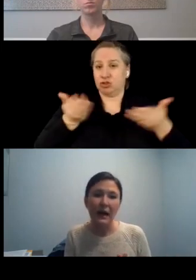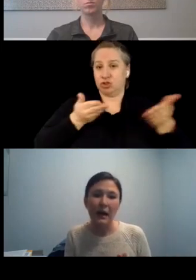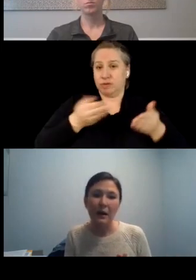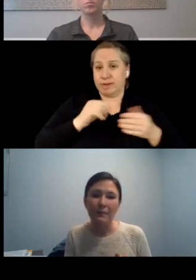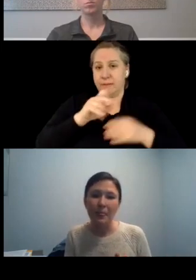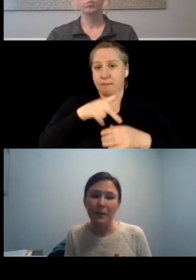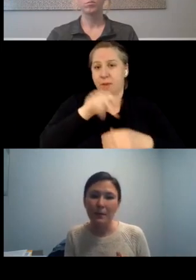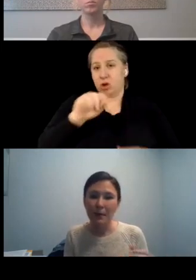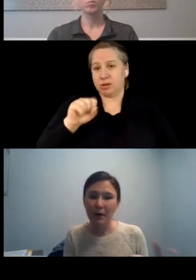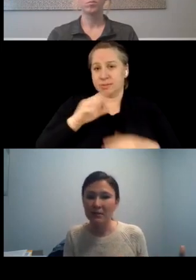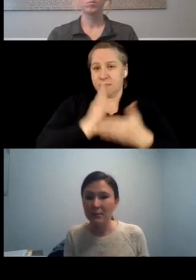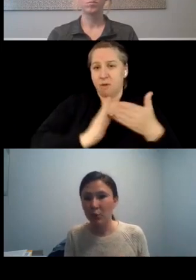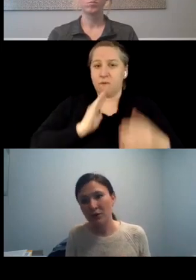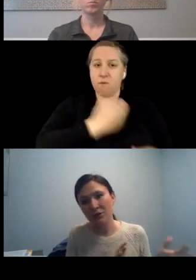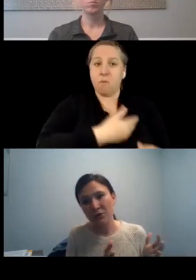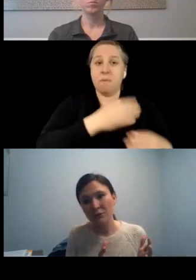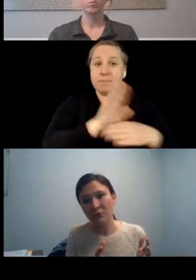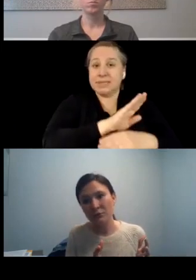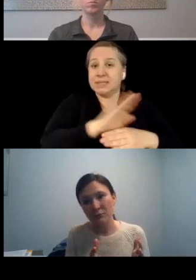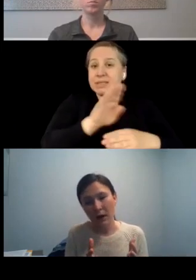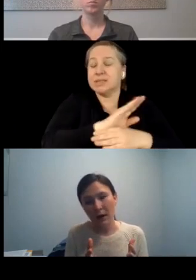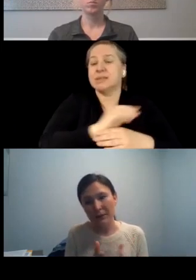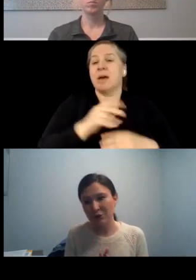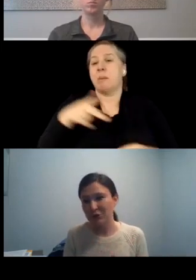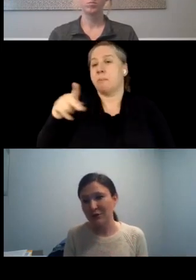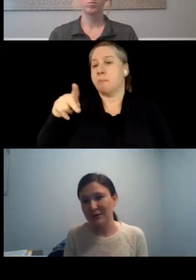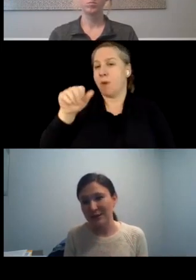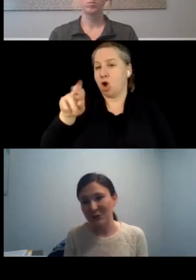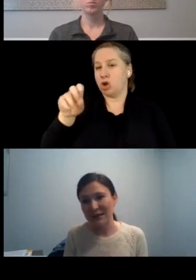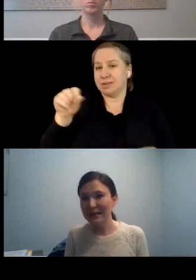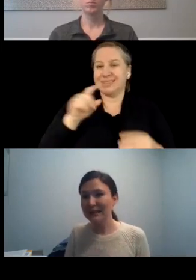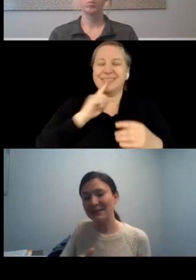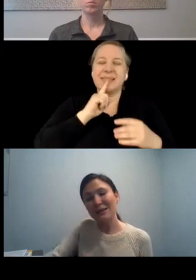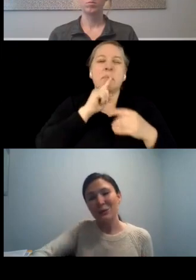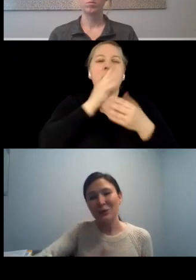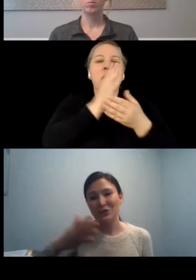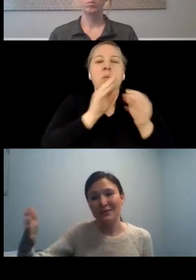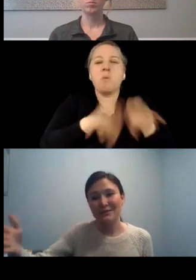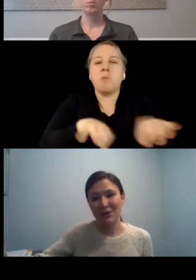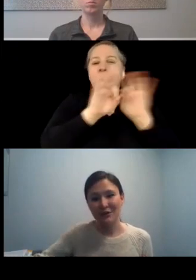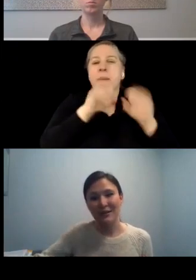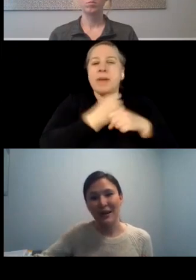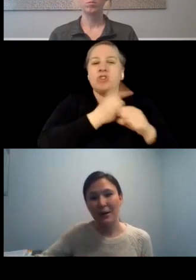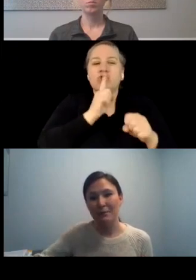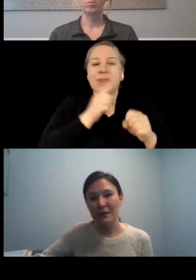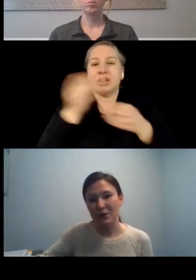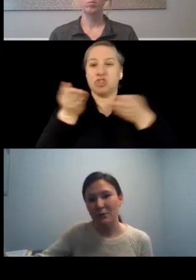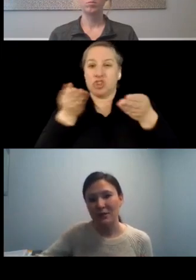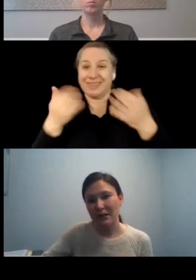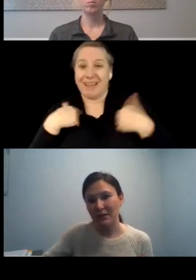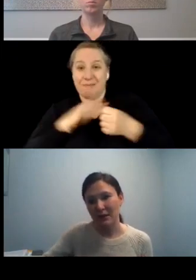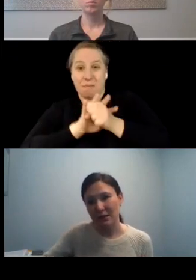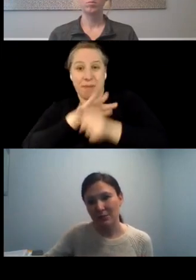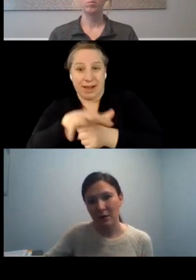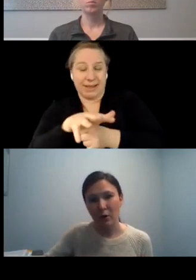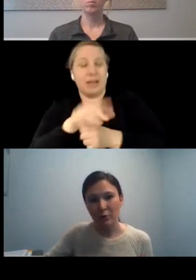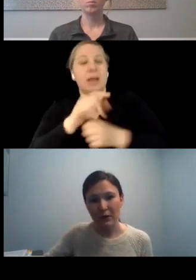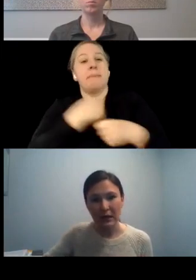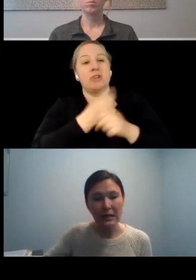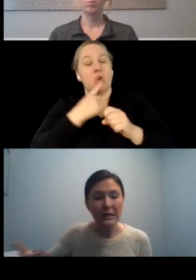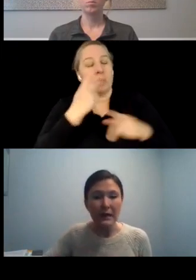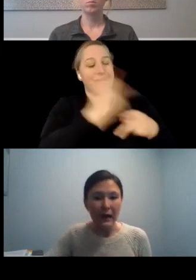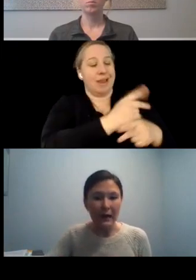business. Parts is important to make sure service has what they need, which in turn make sure that we're taking care of the